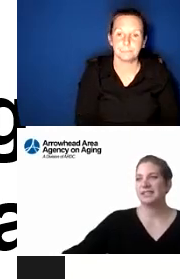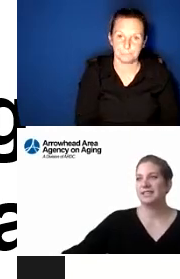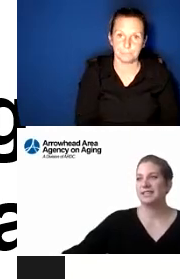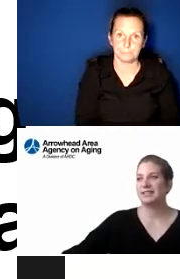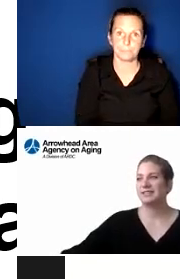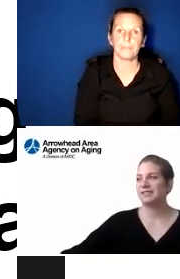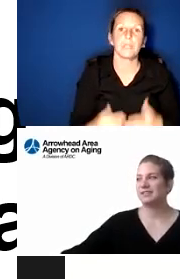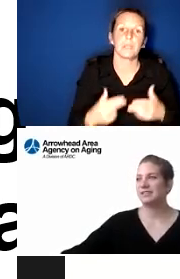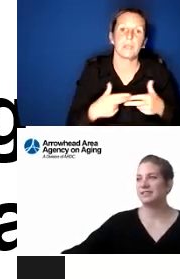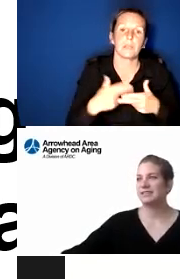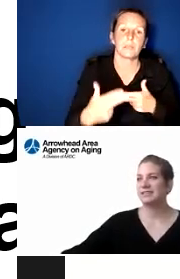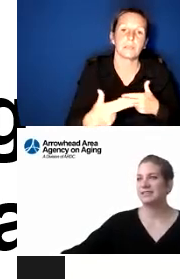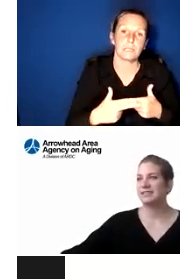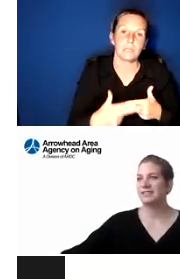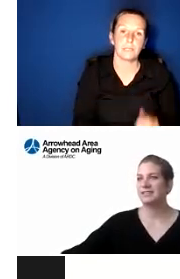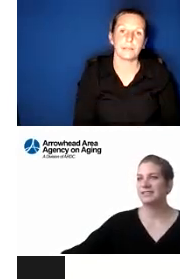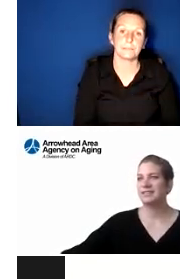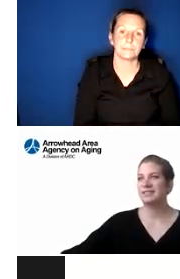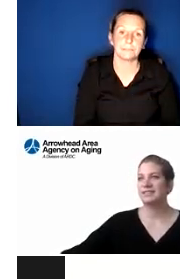Next slide.